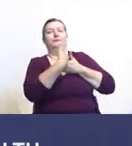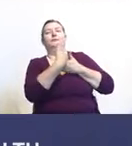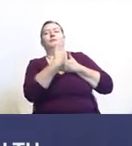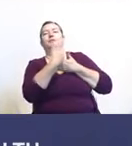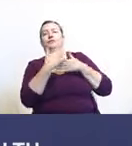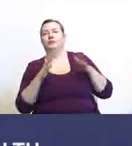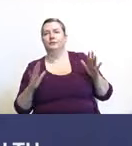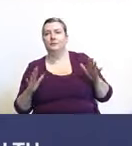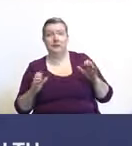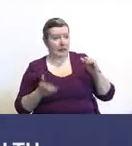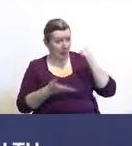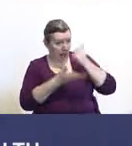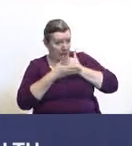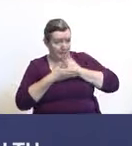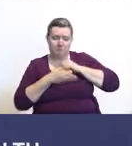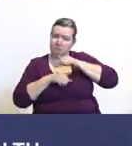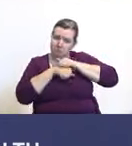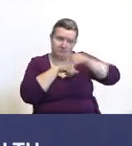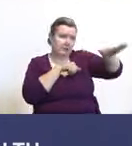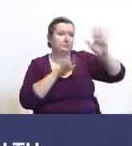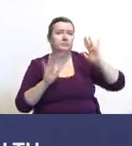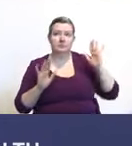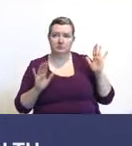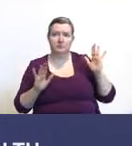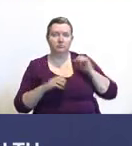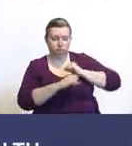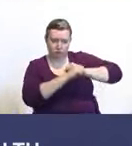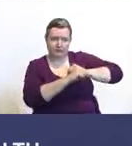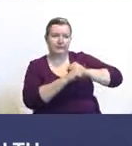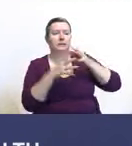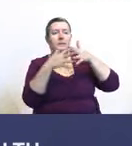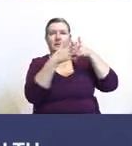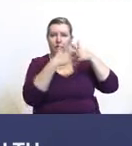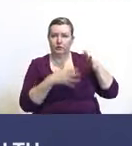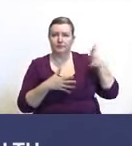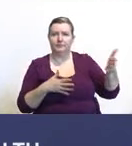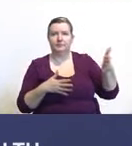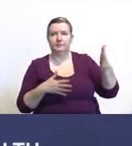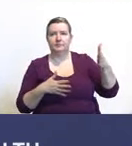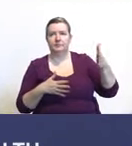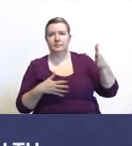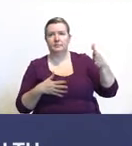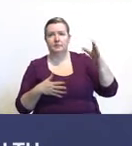what we need to do to protect our nation's capital.